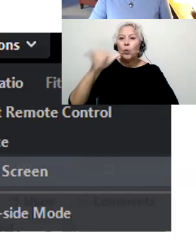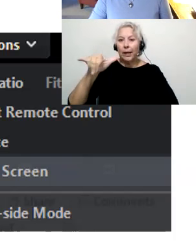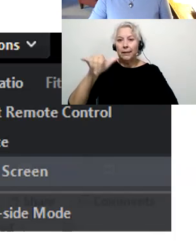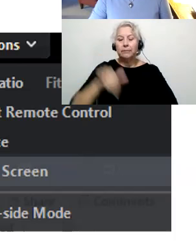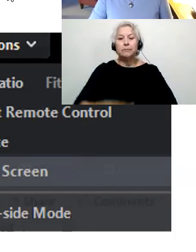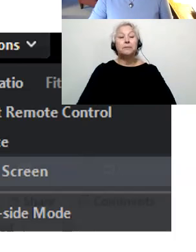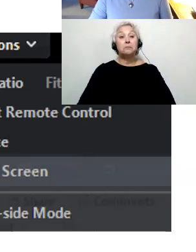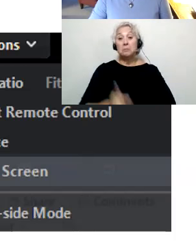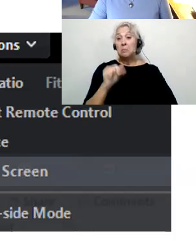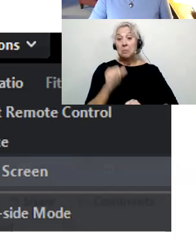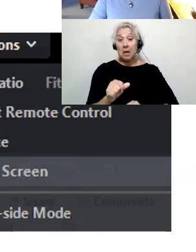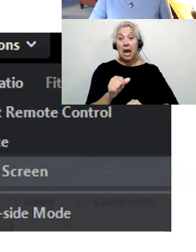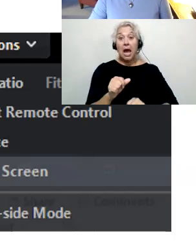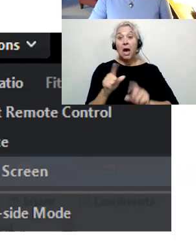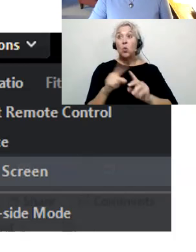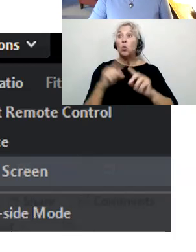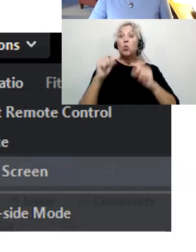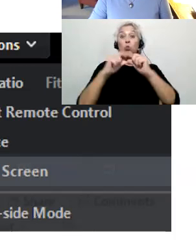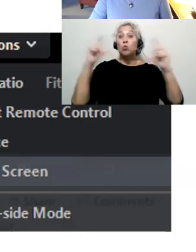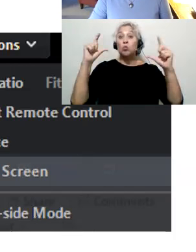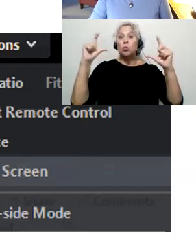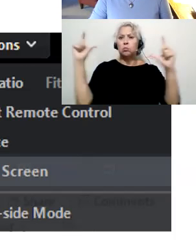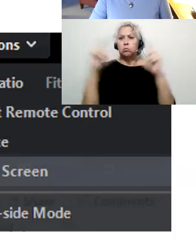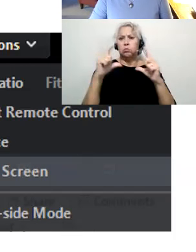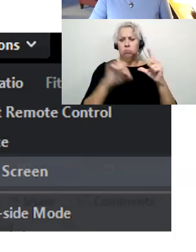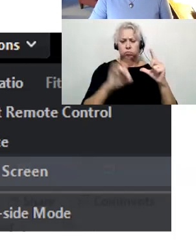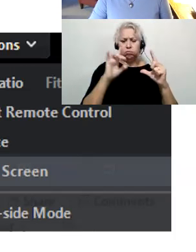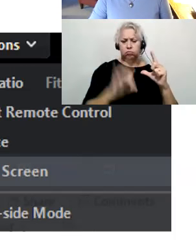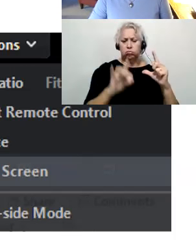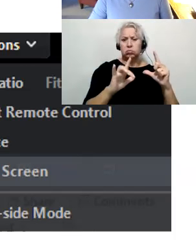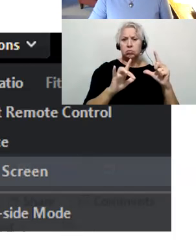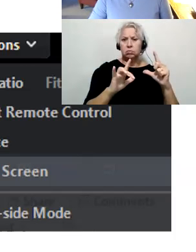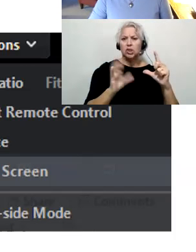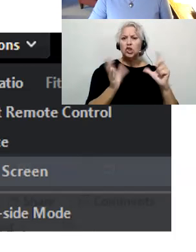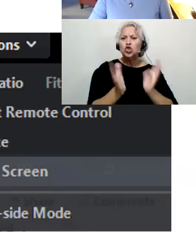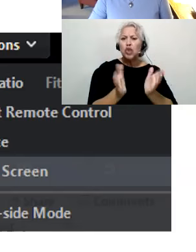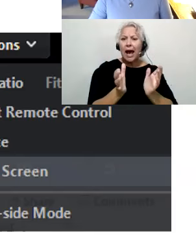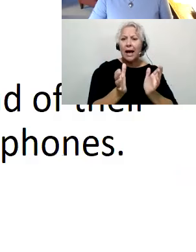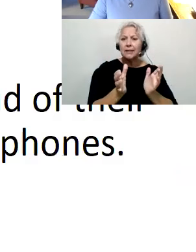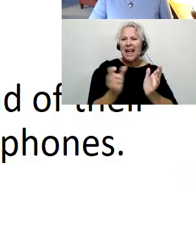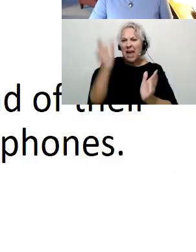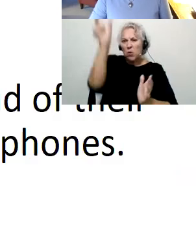on the chat after exiting full screen mode to pin the right side of the screen.